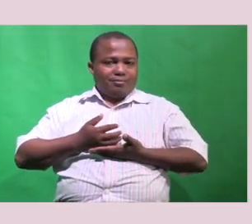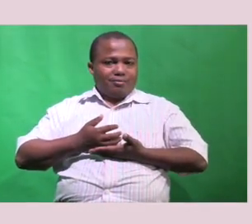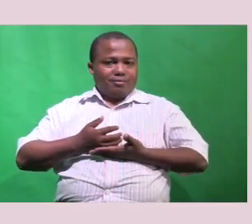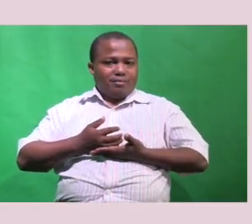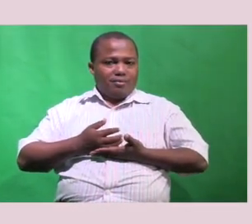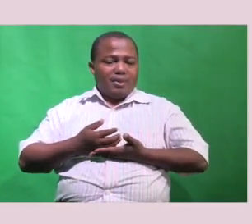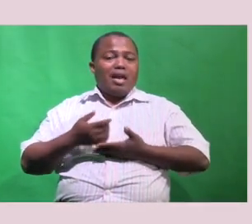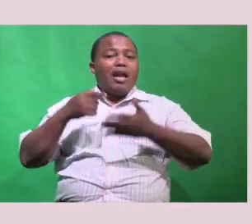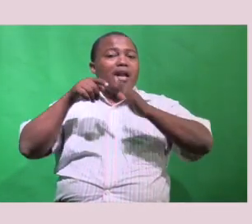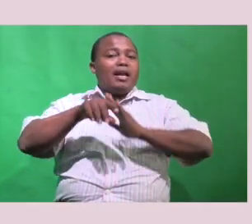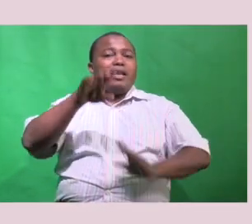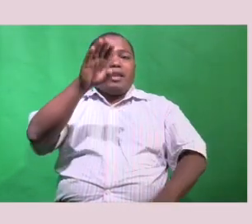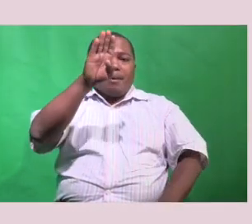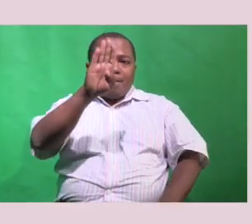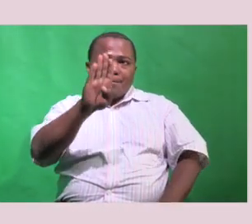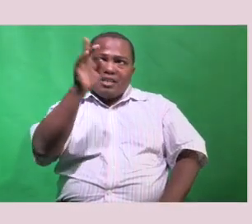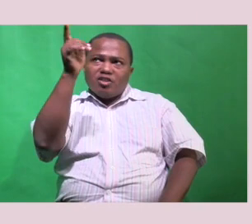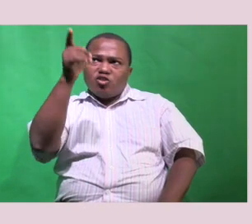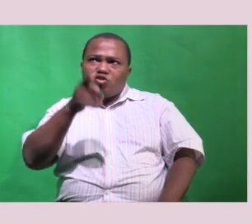BD